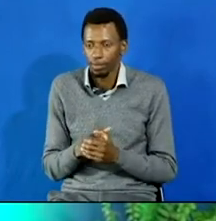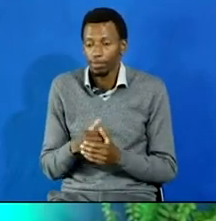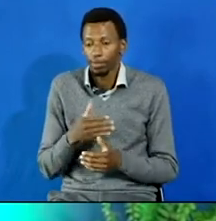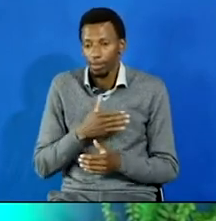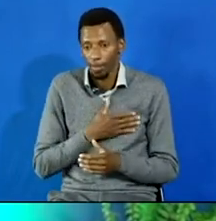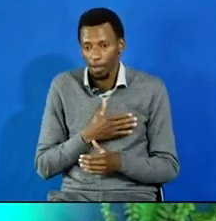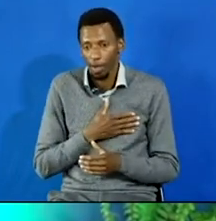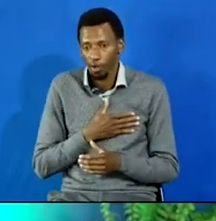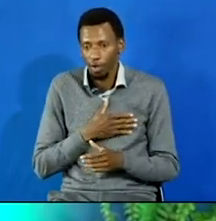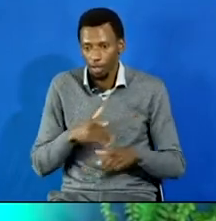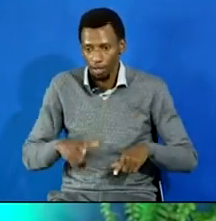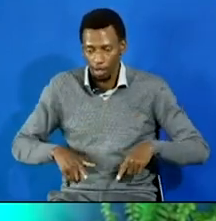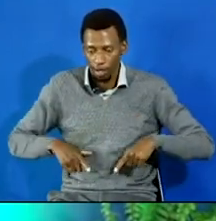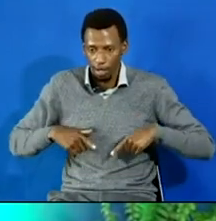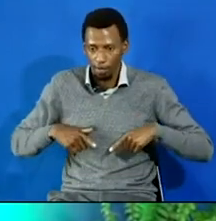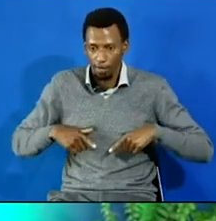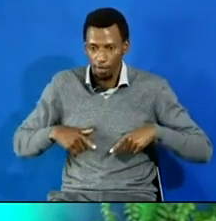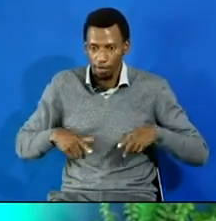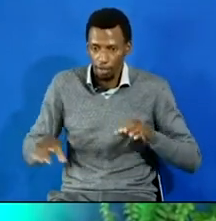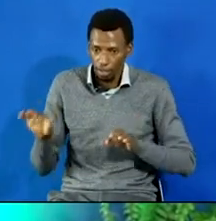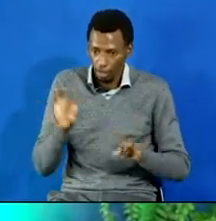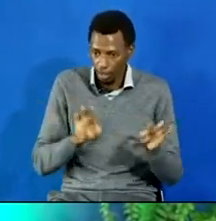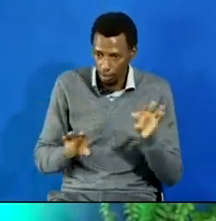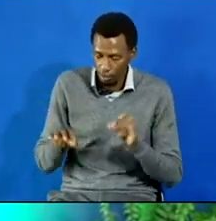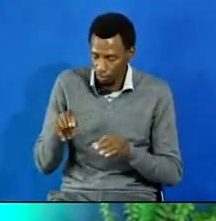Our lifestyle